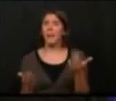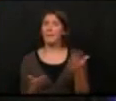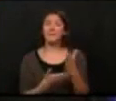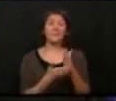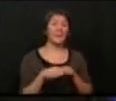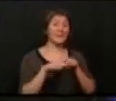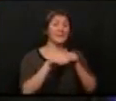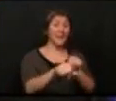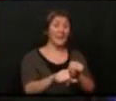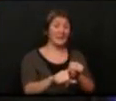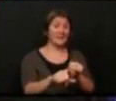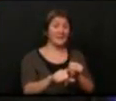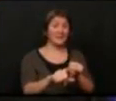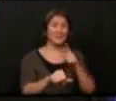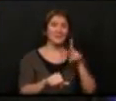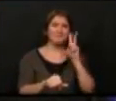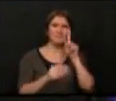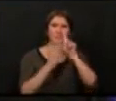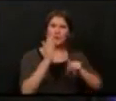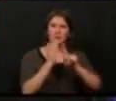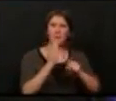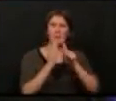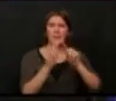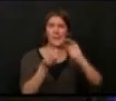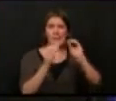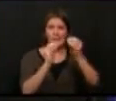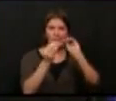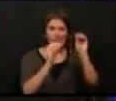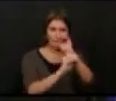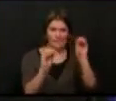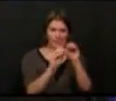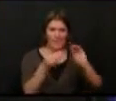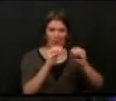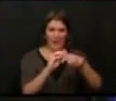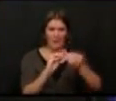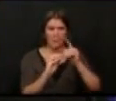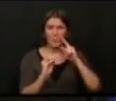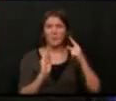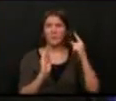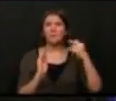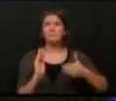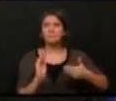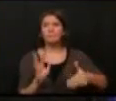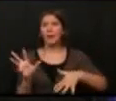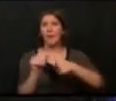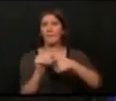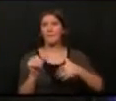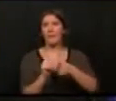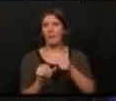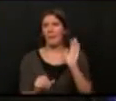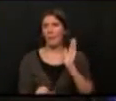expenses that continue to get firmed up on a day-to-day basis and will over the course of the budget development process.